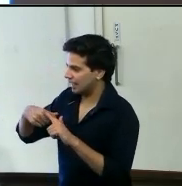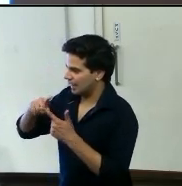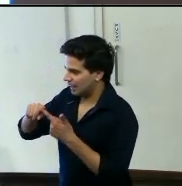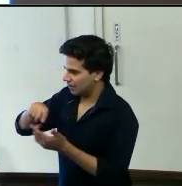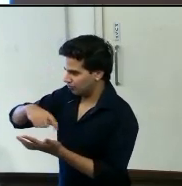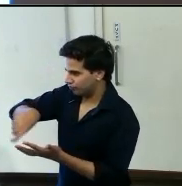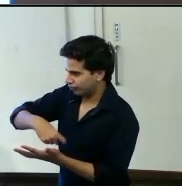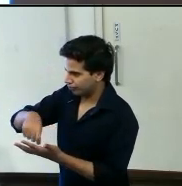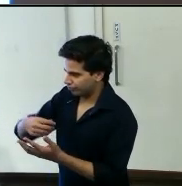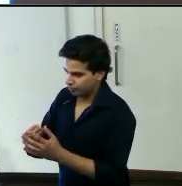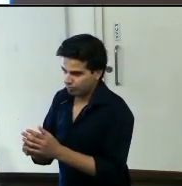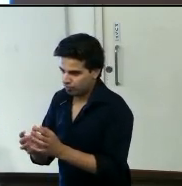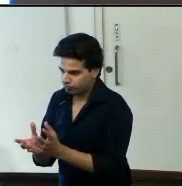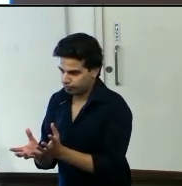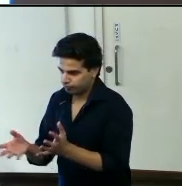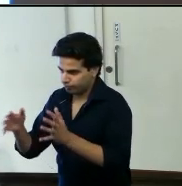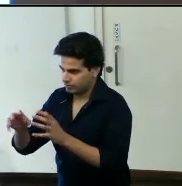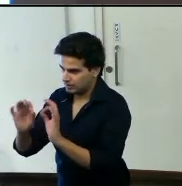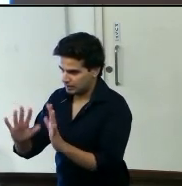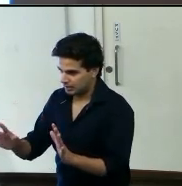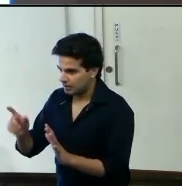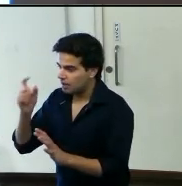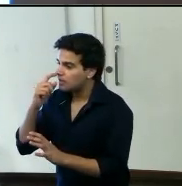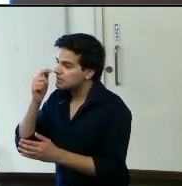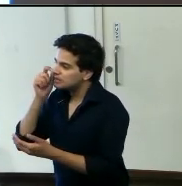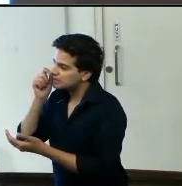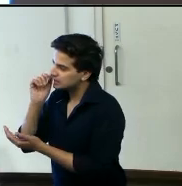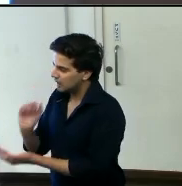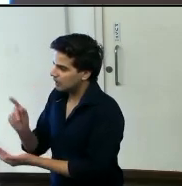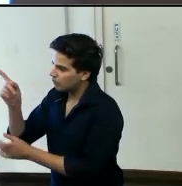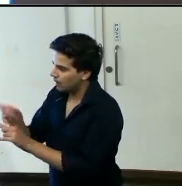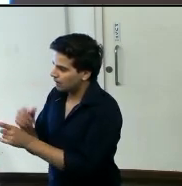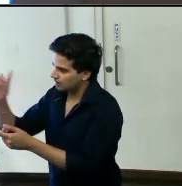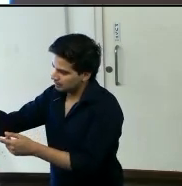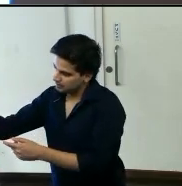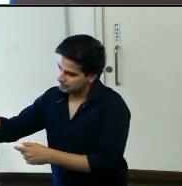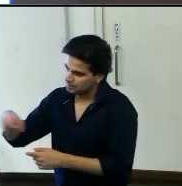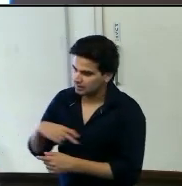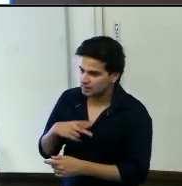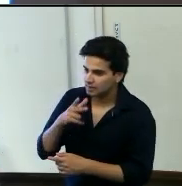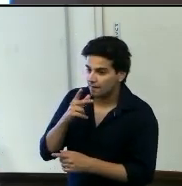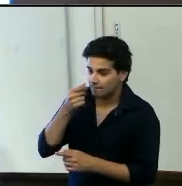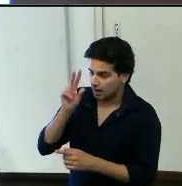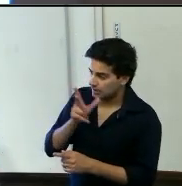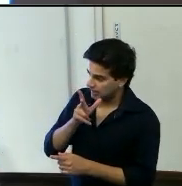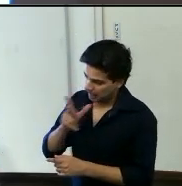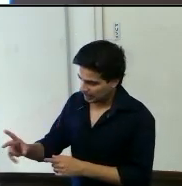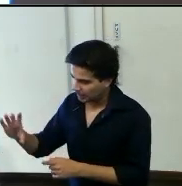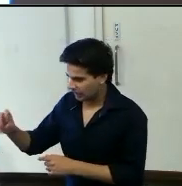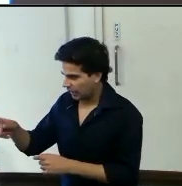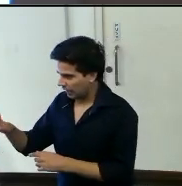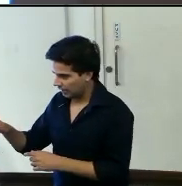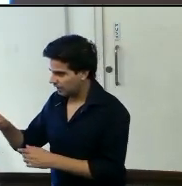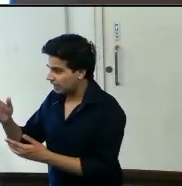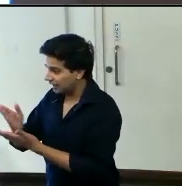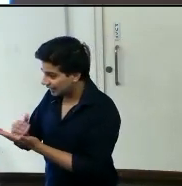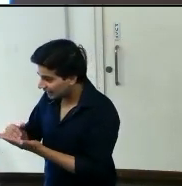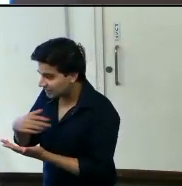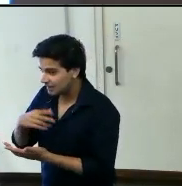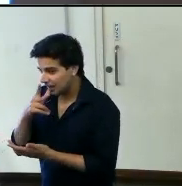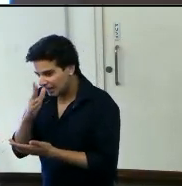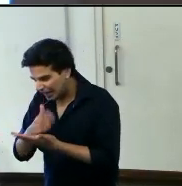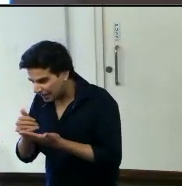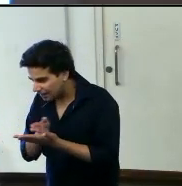into the kitchen. And the father said cake. Yeah. And the son said cake.